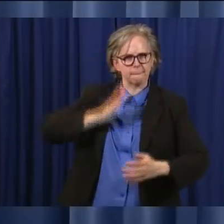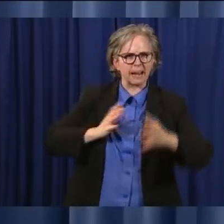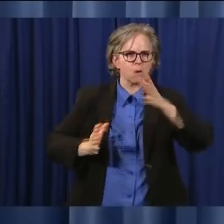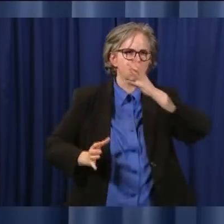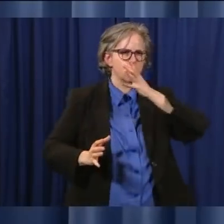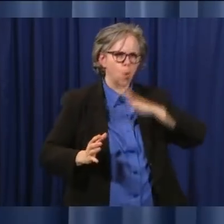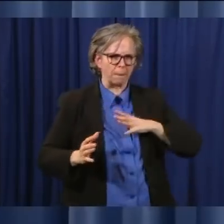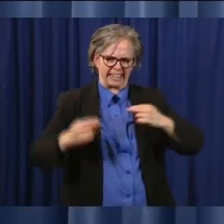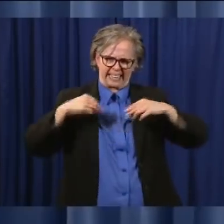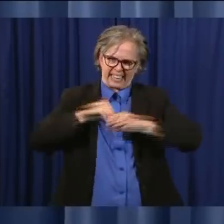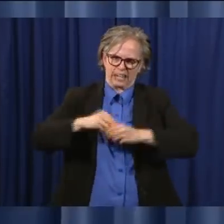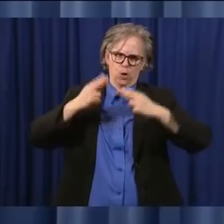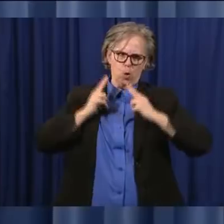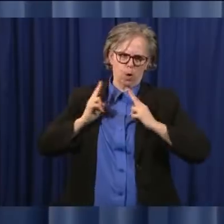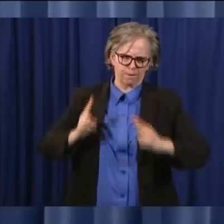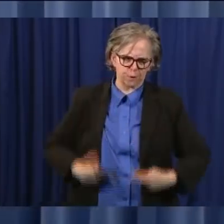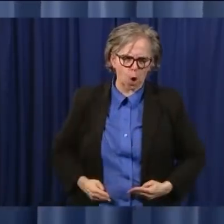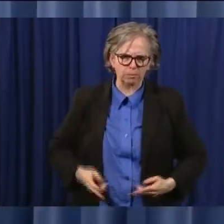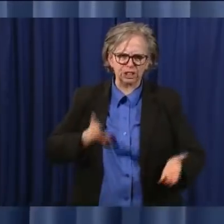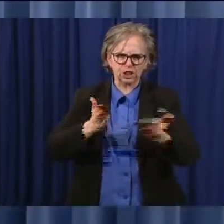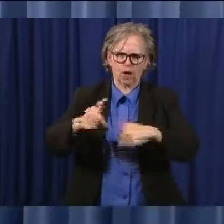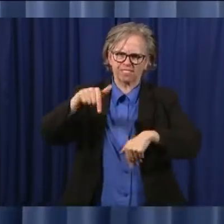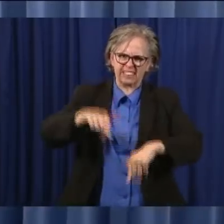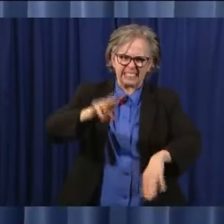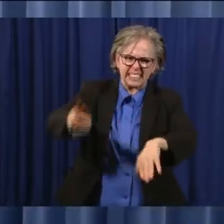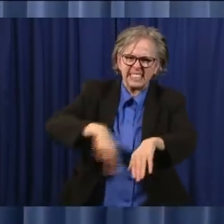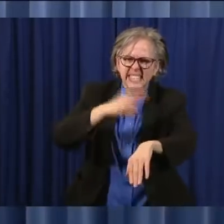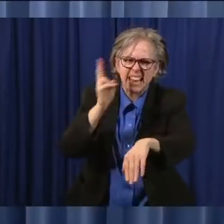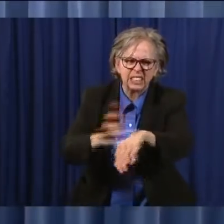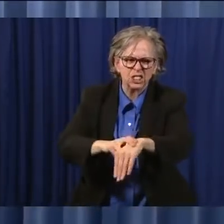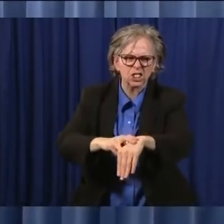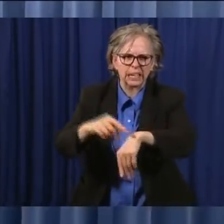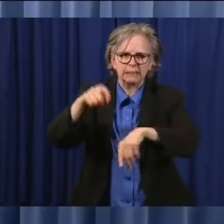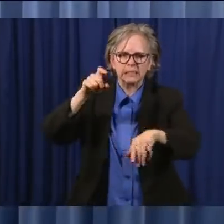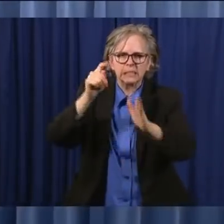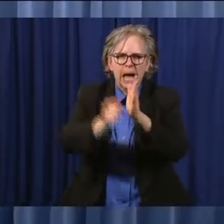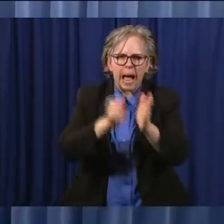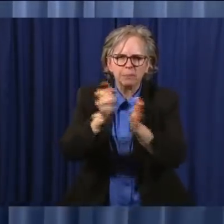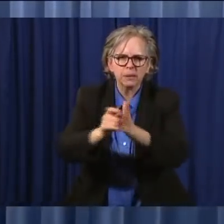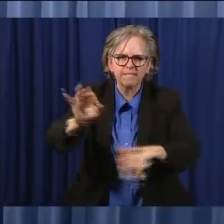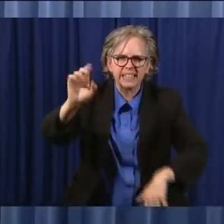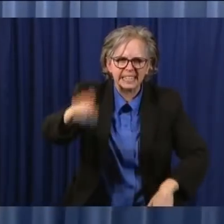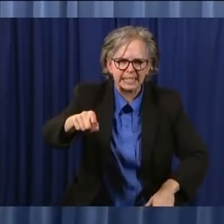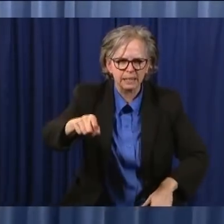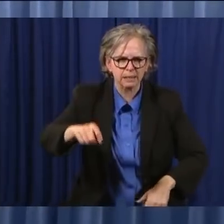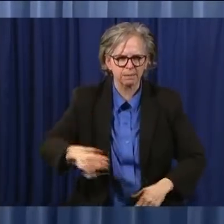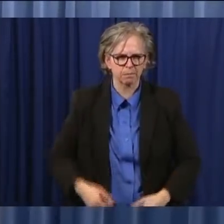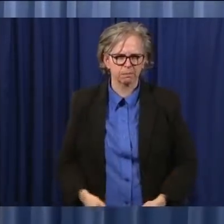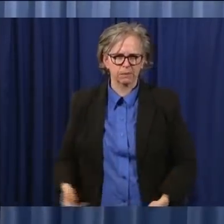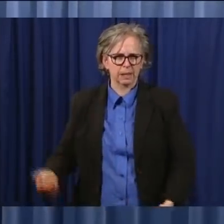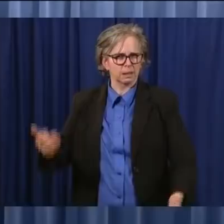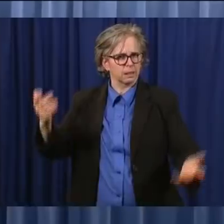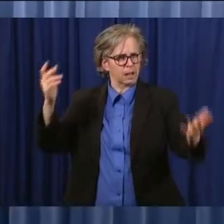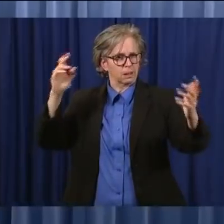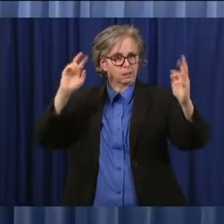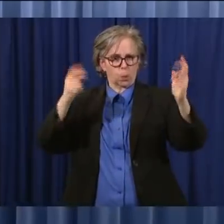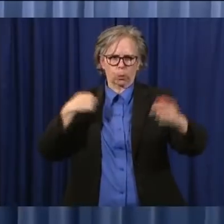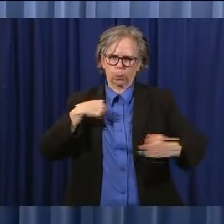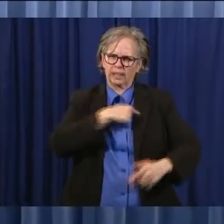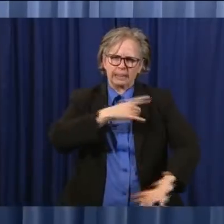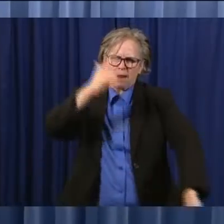need. In particular, we are forever indebted to those who have given their lives that we might be free."